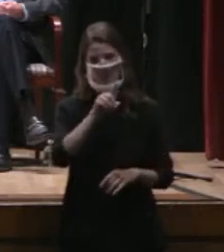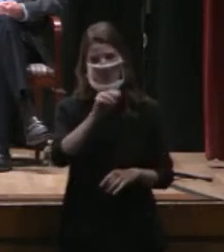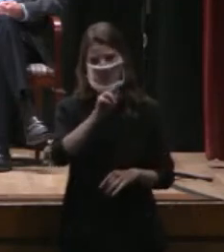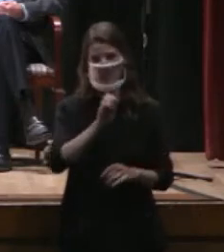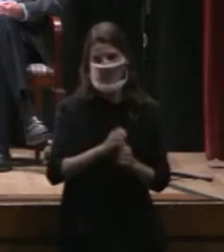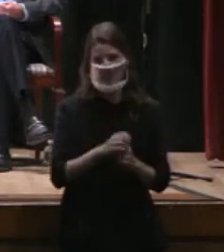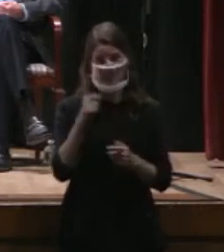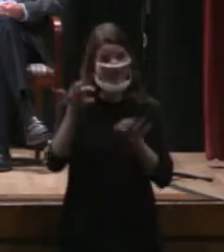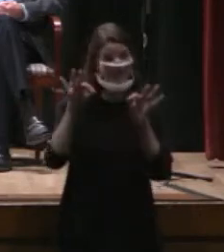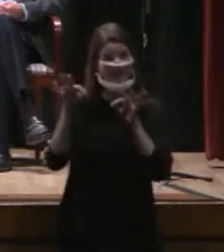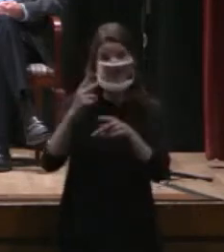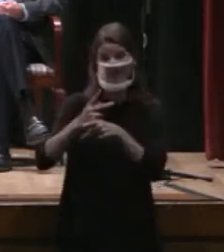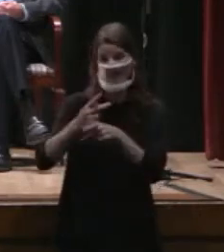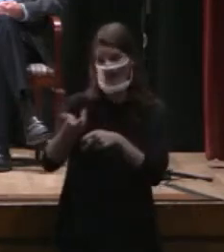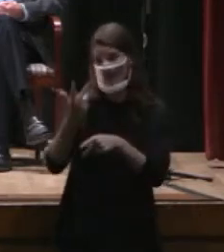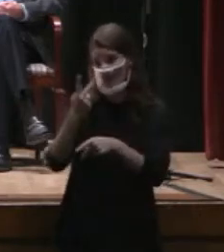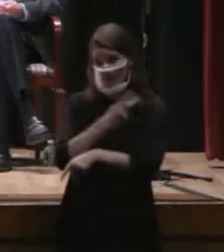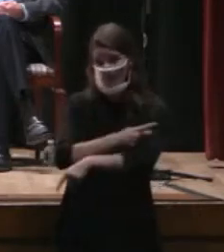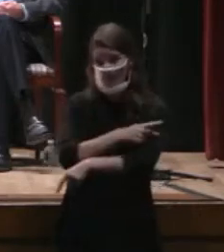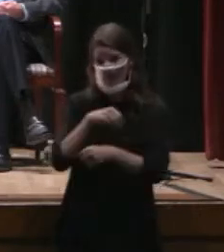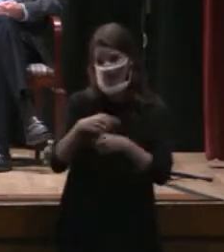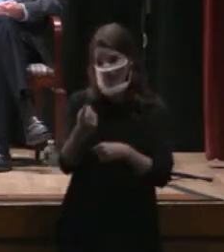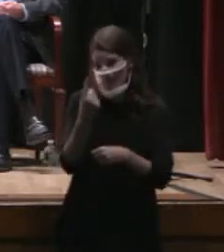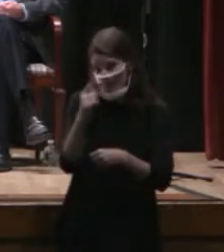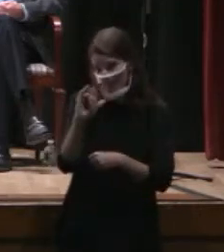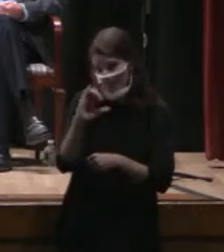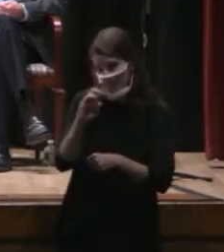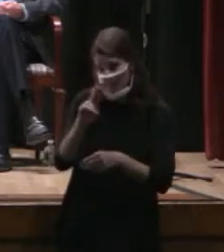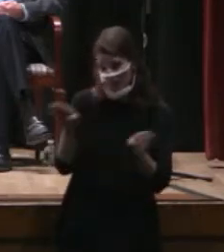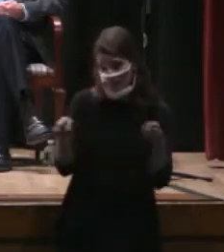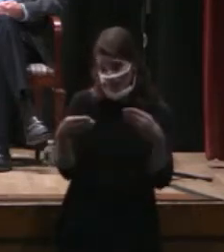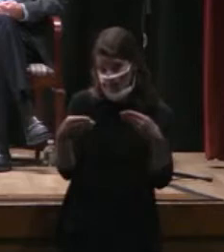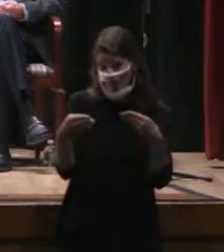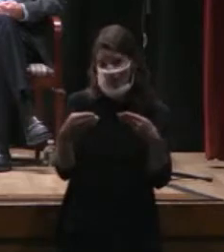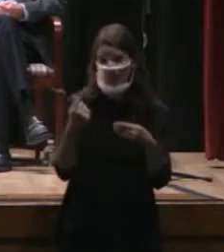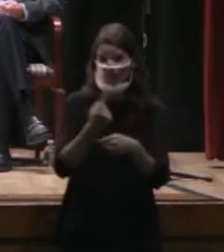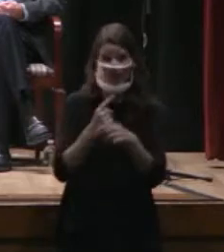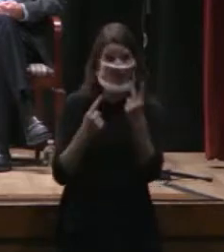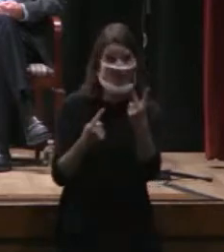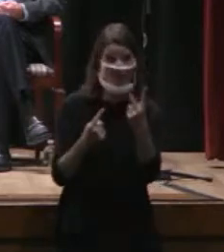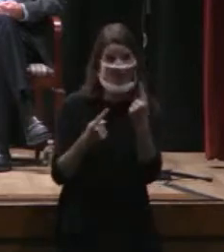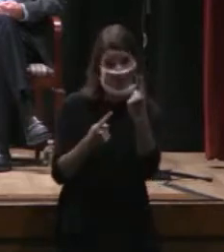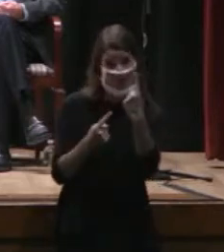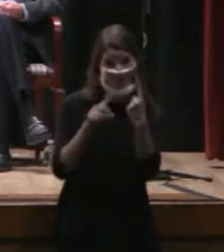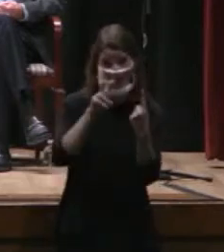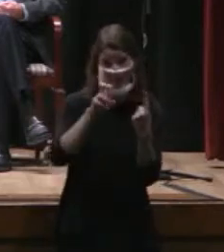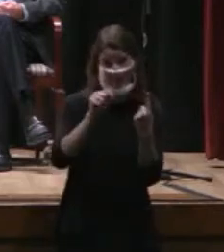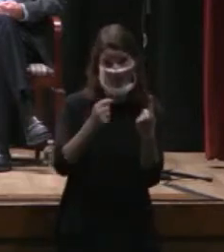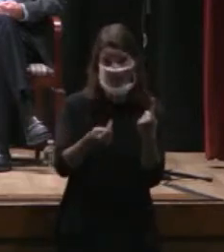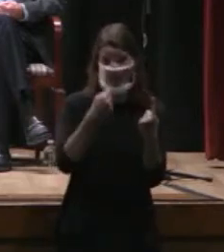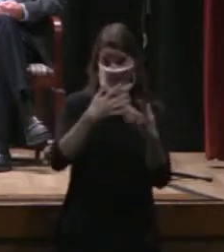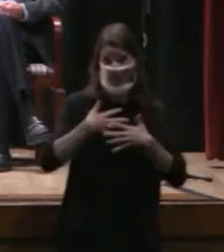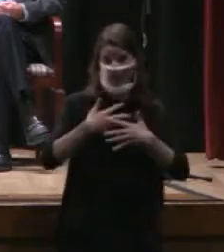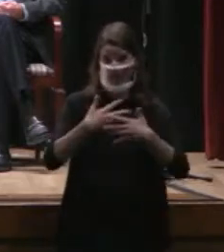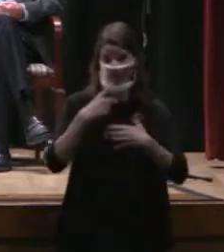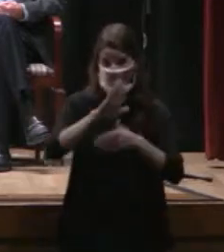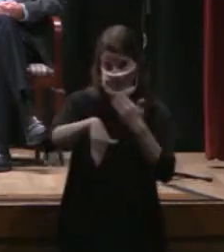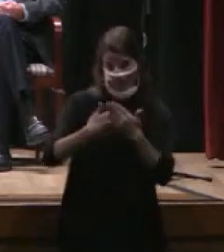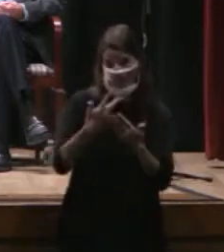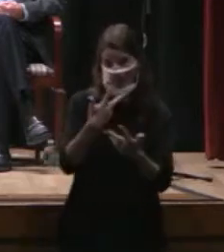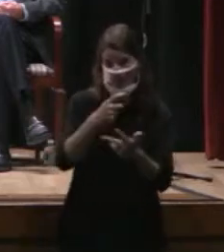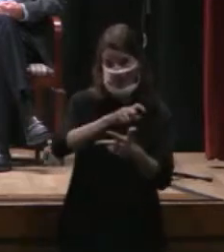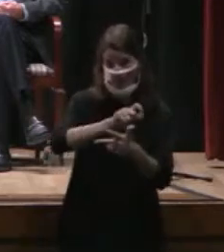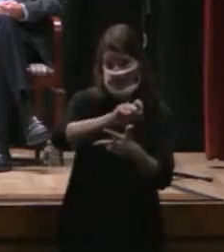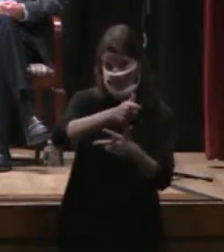for three patients in the same single ICU room, utilizing one ventilator for all three patients. He talked about